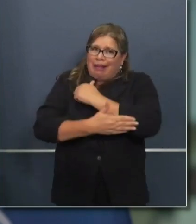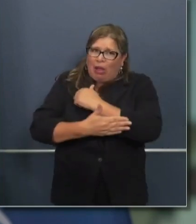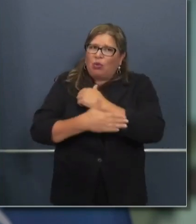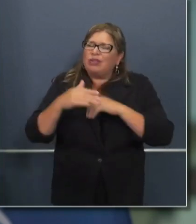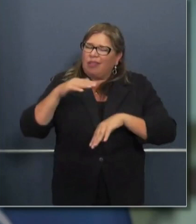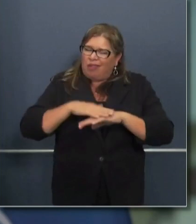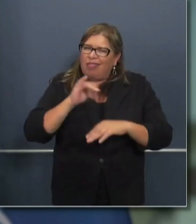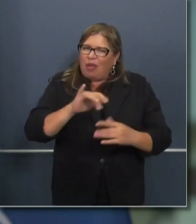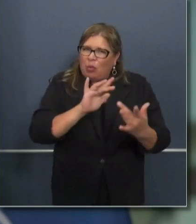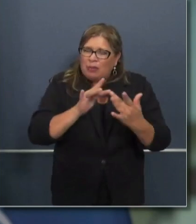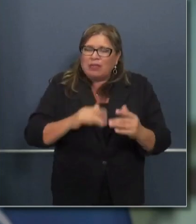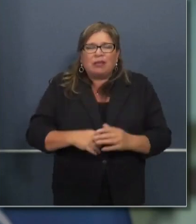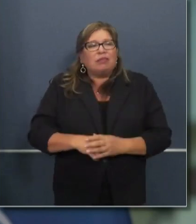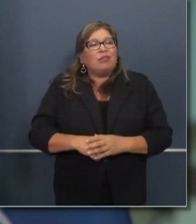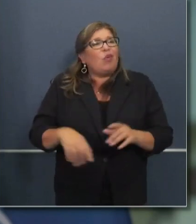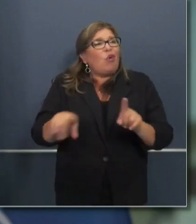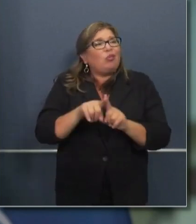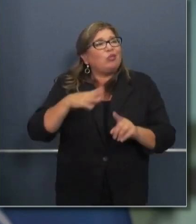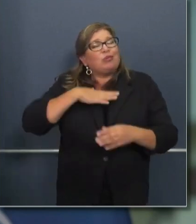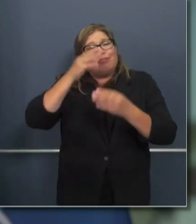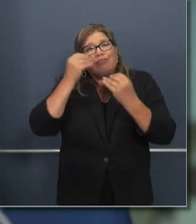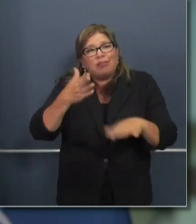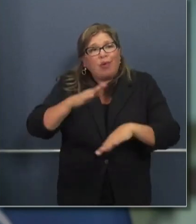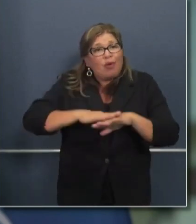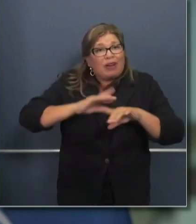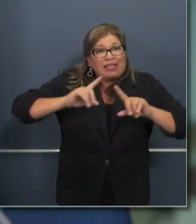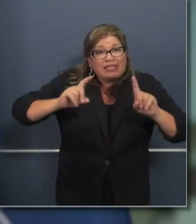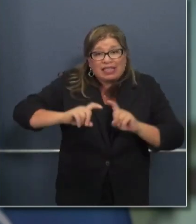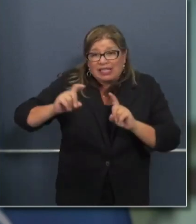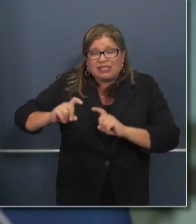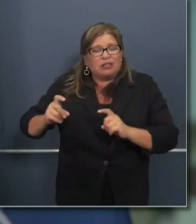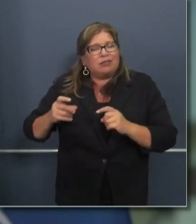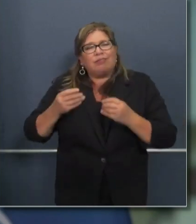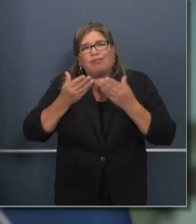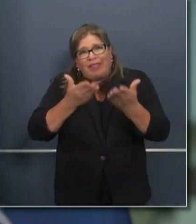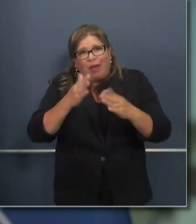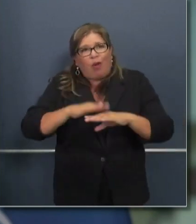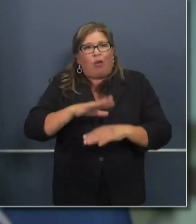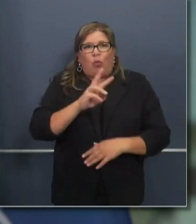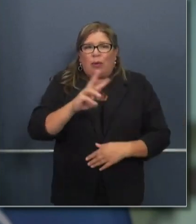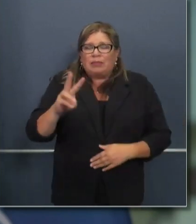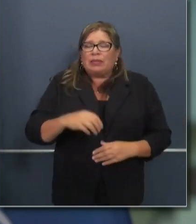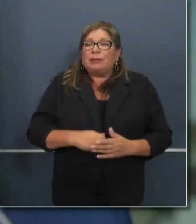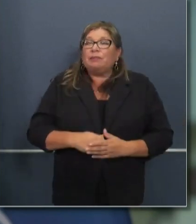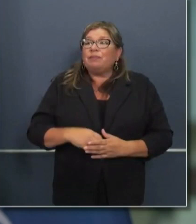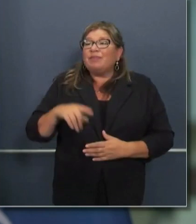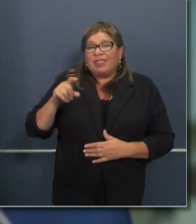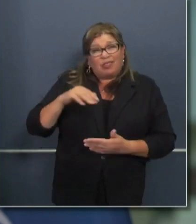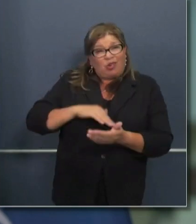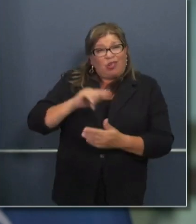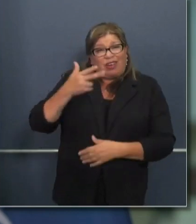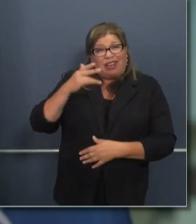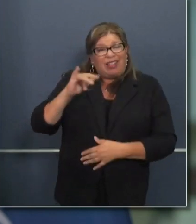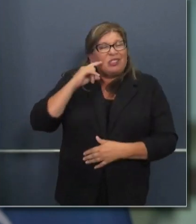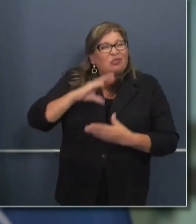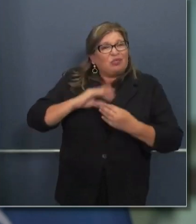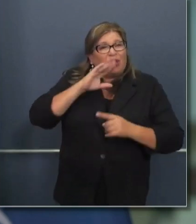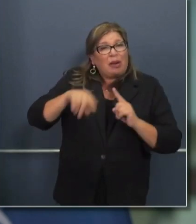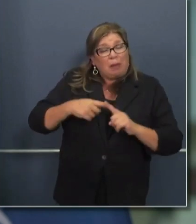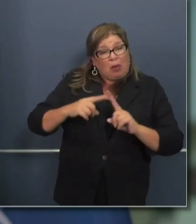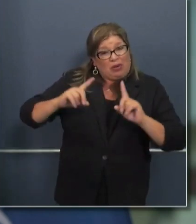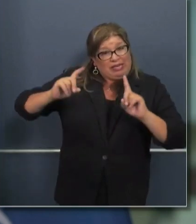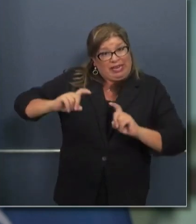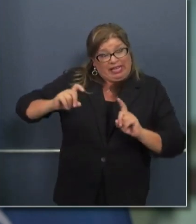includes updates on testing, the tracing work that Dr. Galley was just referring to, and provides a little bit